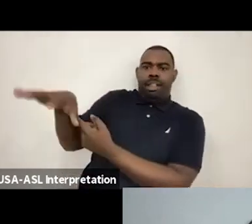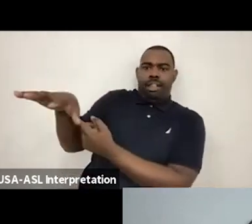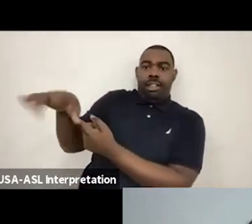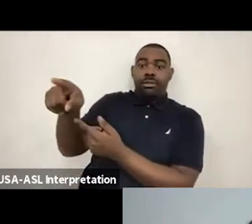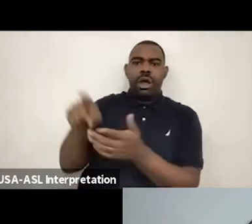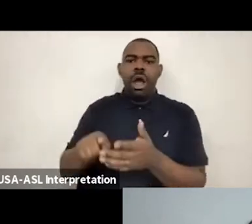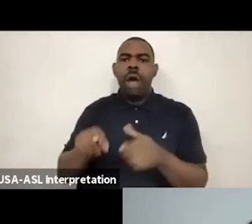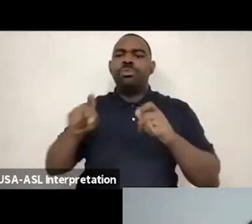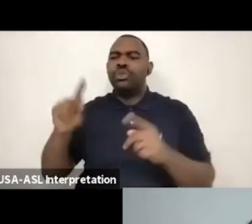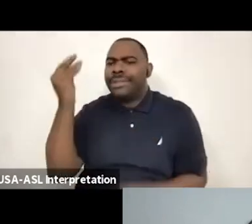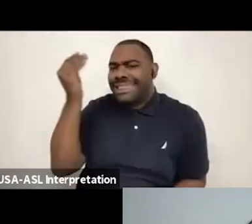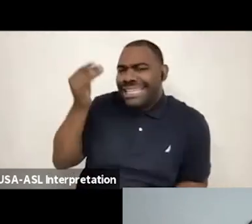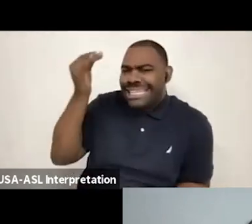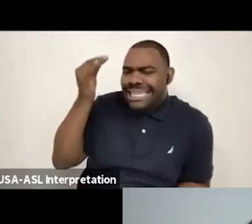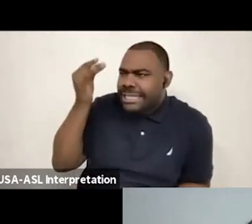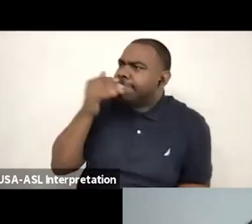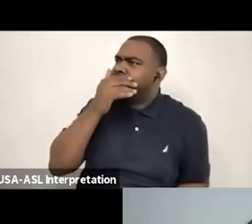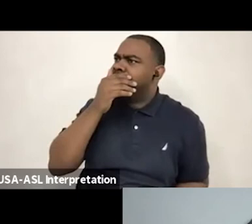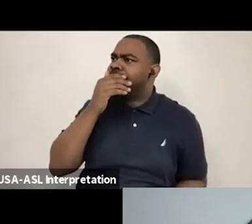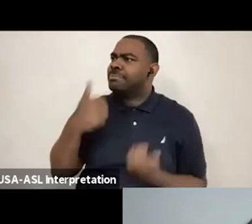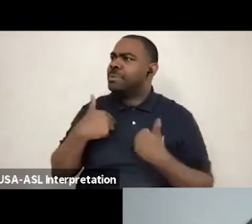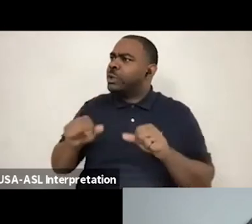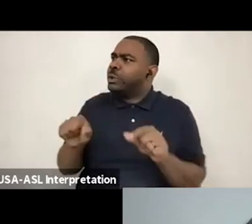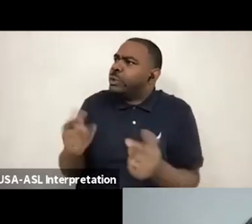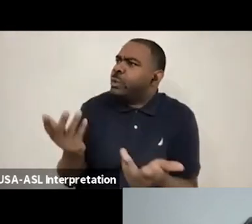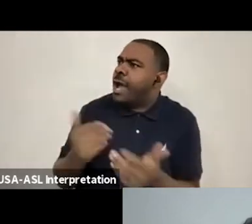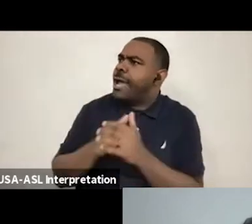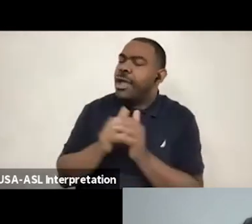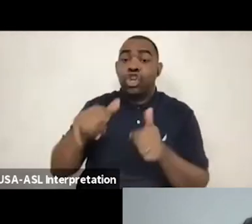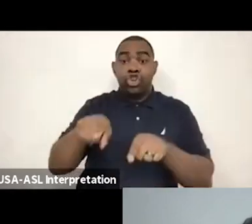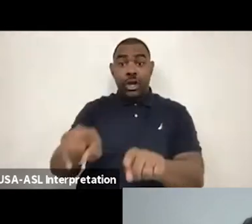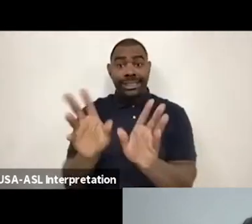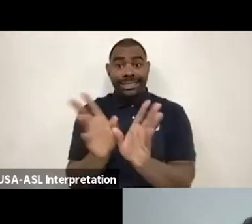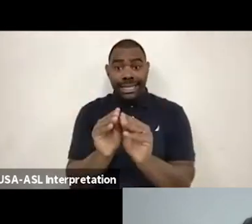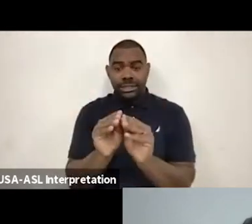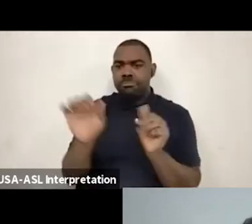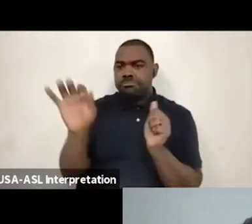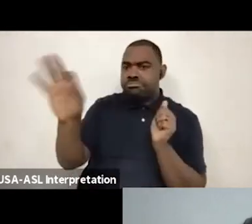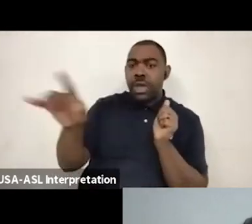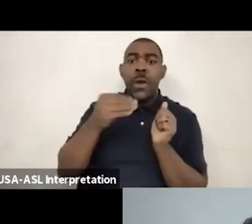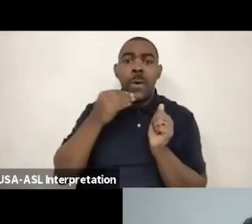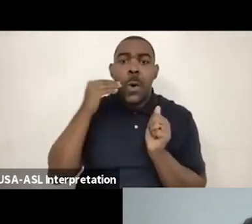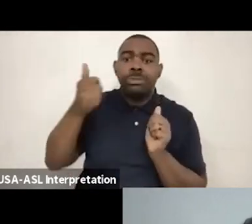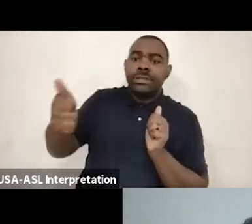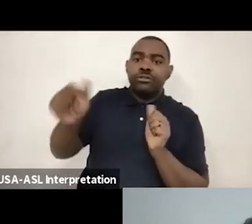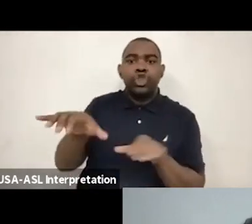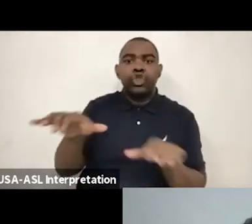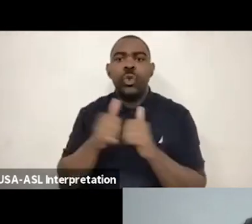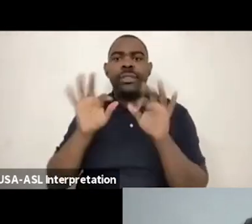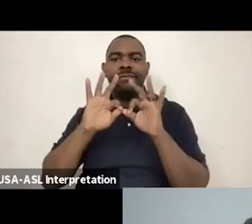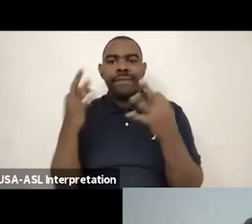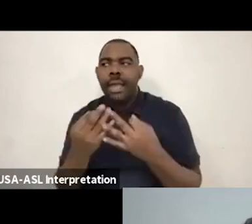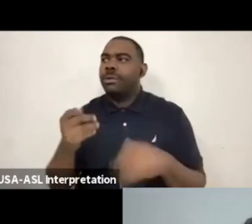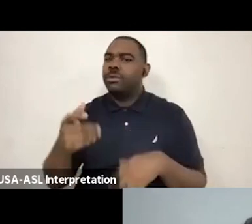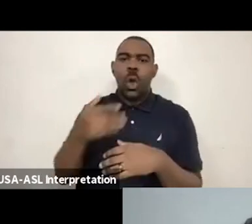prompt, an opportunity for things to think about, folks to think about that they could do during that session, that they could do afterwards at home with